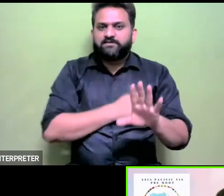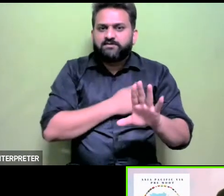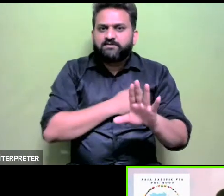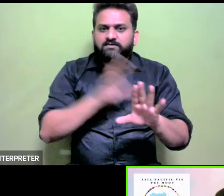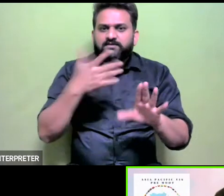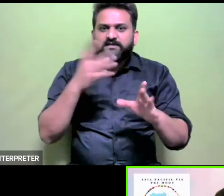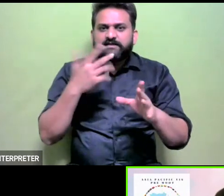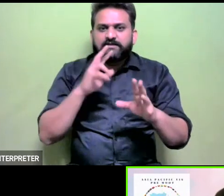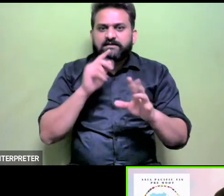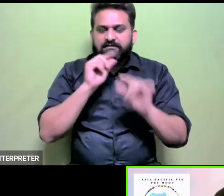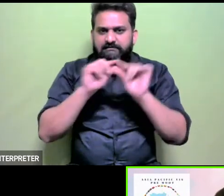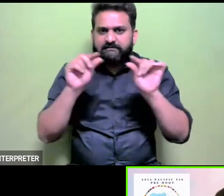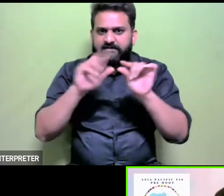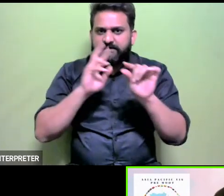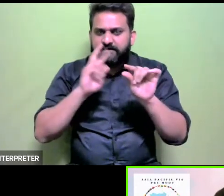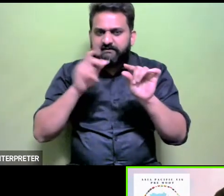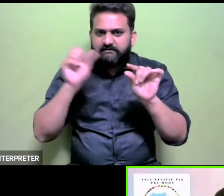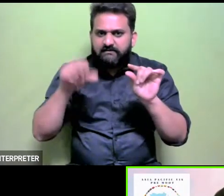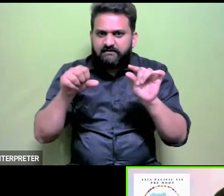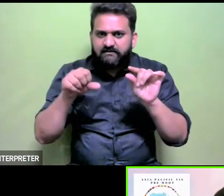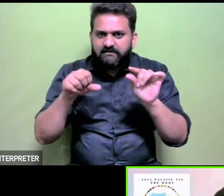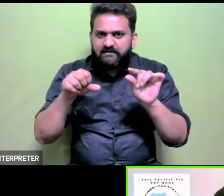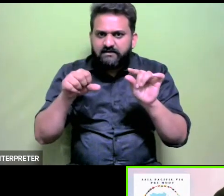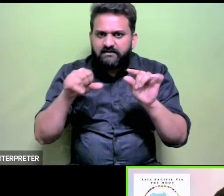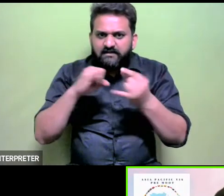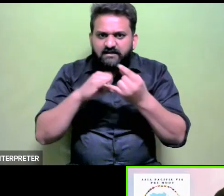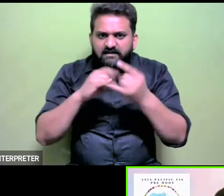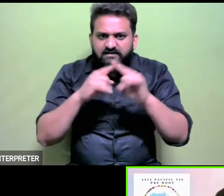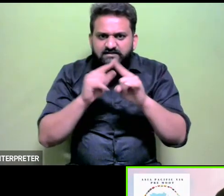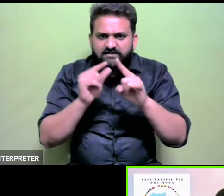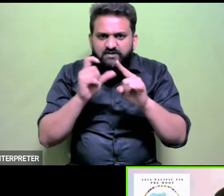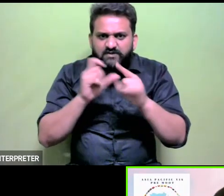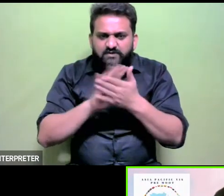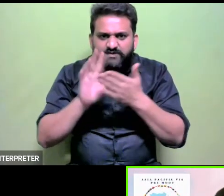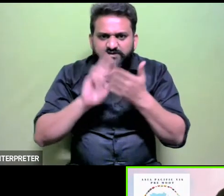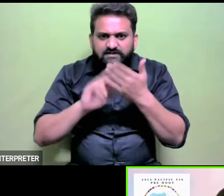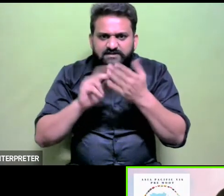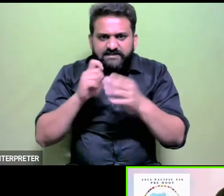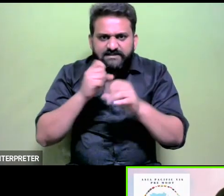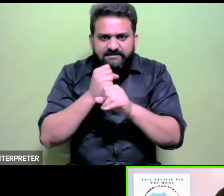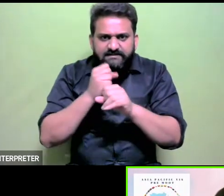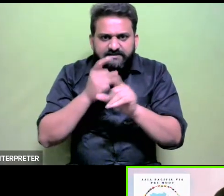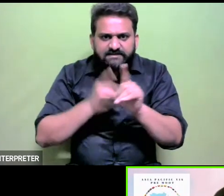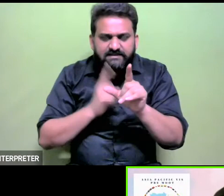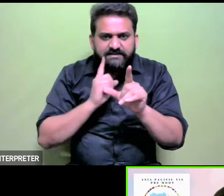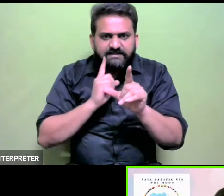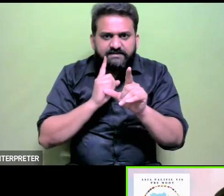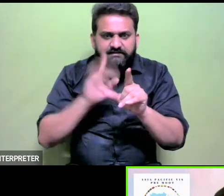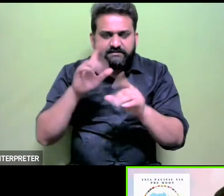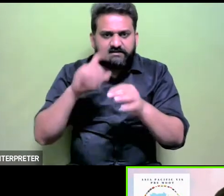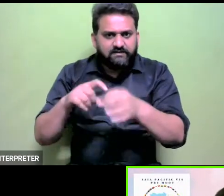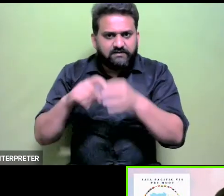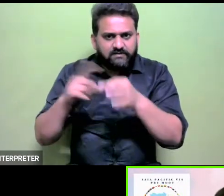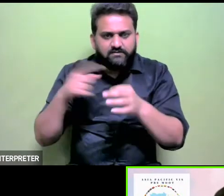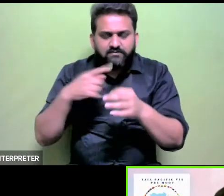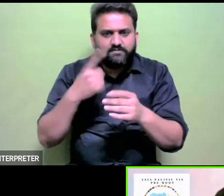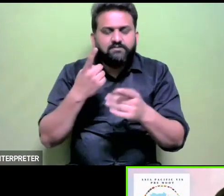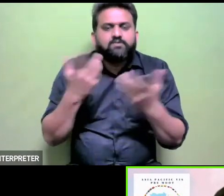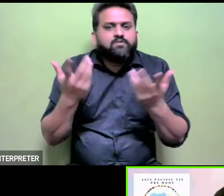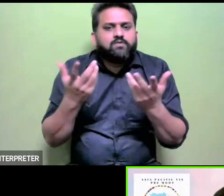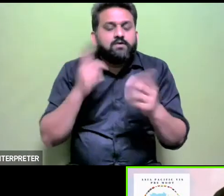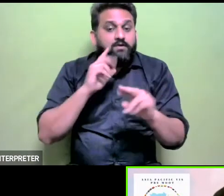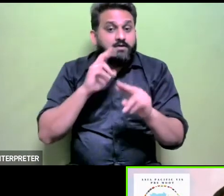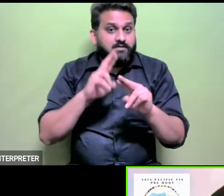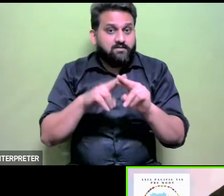able to pronounce the name correctly. It's Kyu Chinksi, if I'm not wrong. But the question is, what if we are